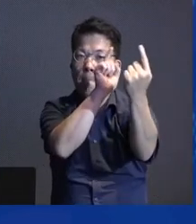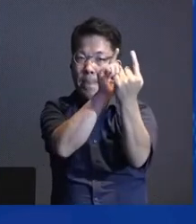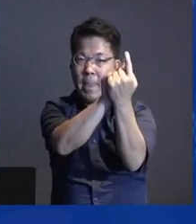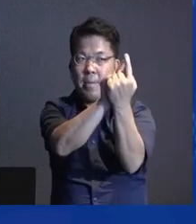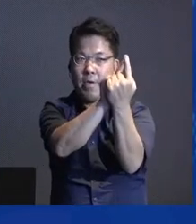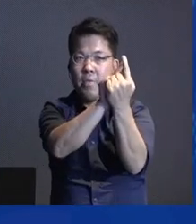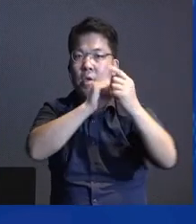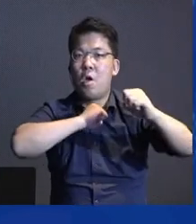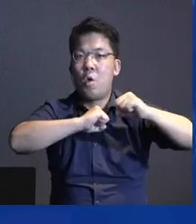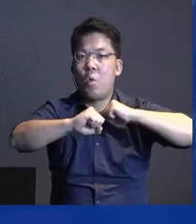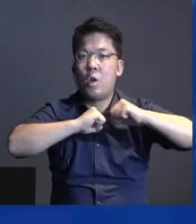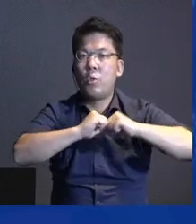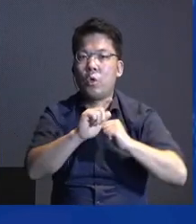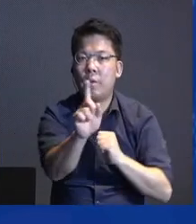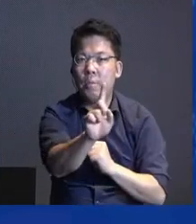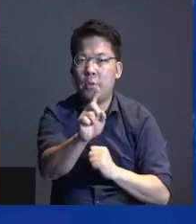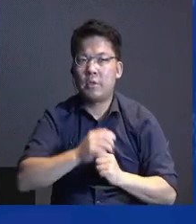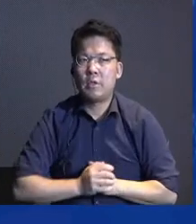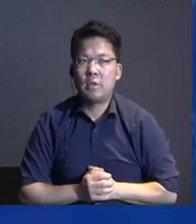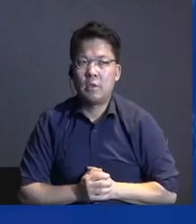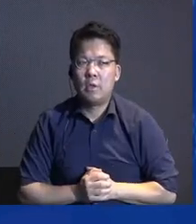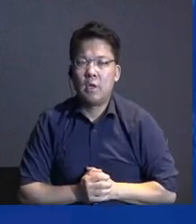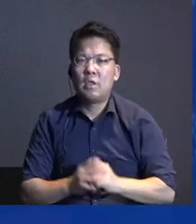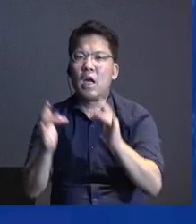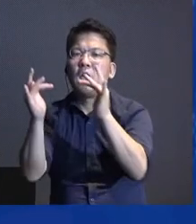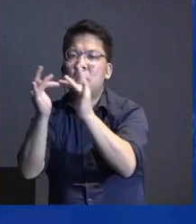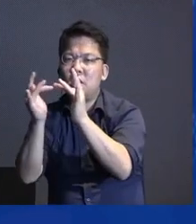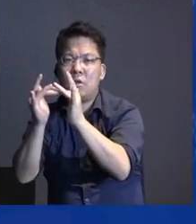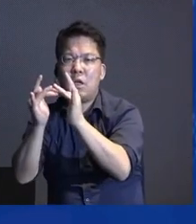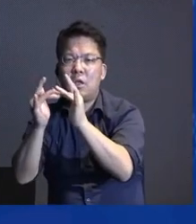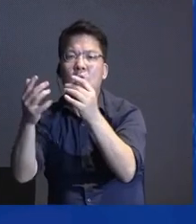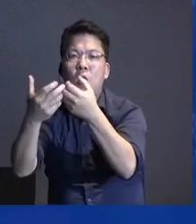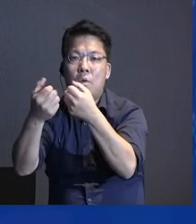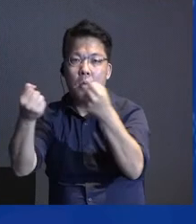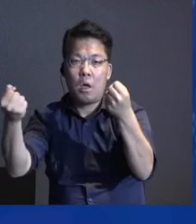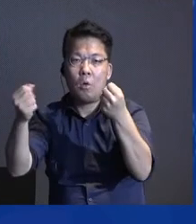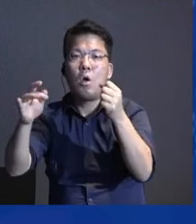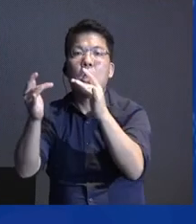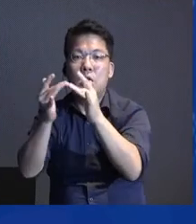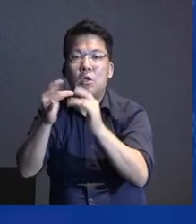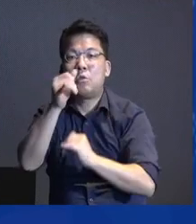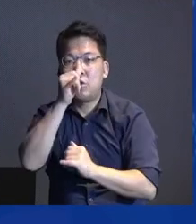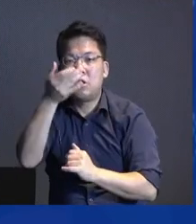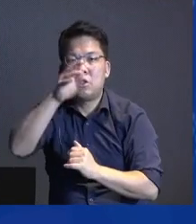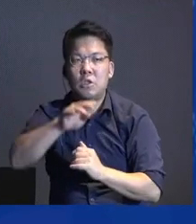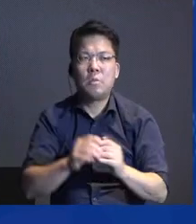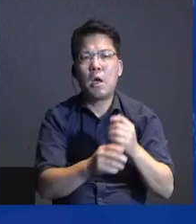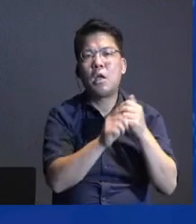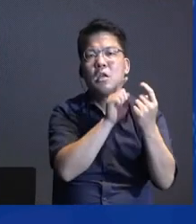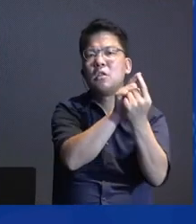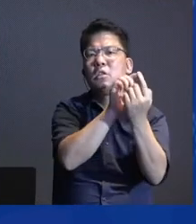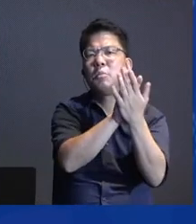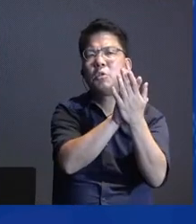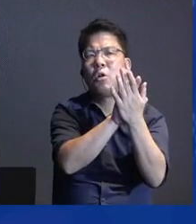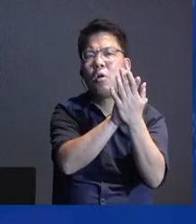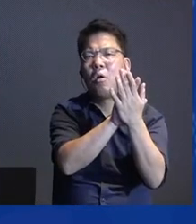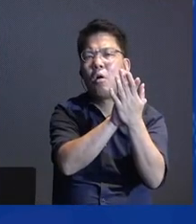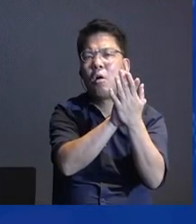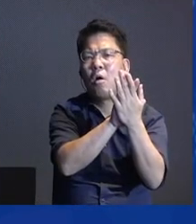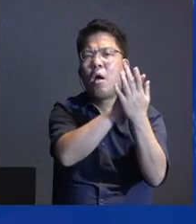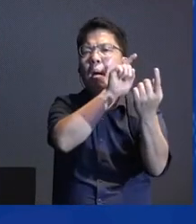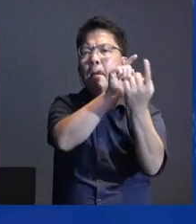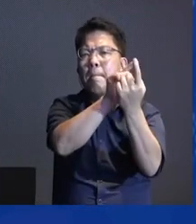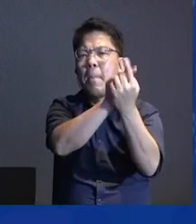4 fosters the opportunities for online interaction and activities, which can make elderly persons inside